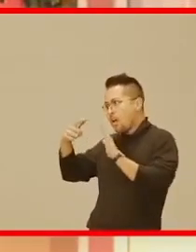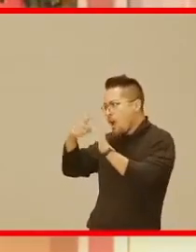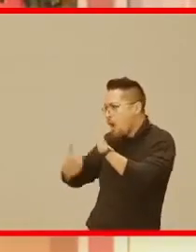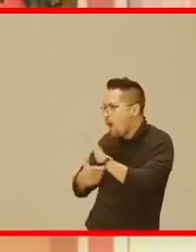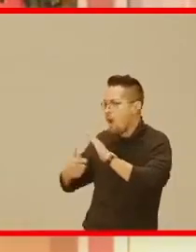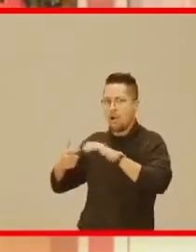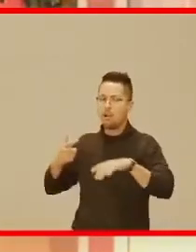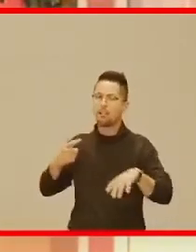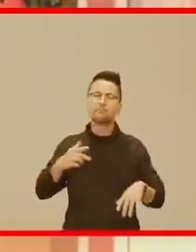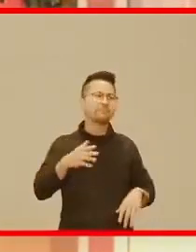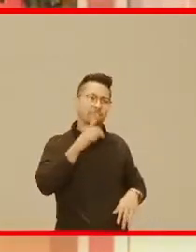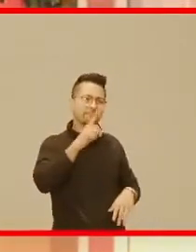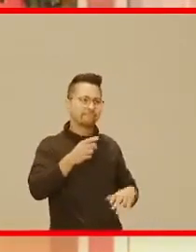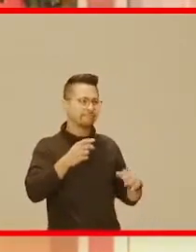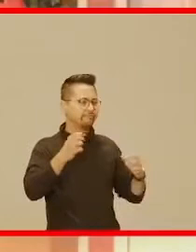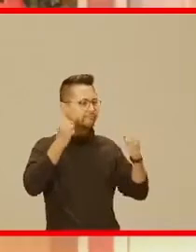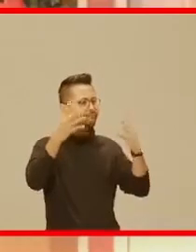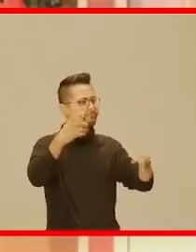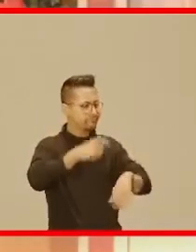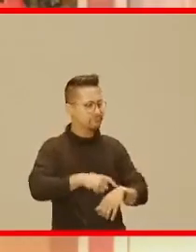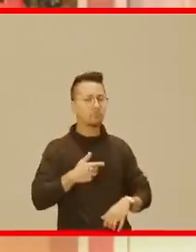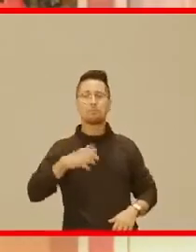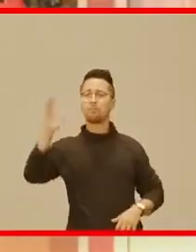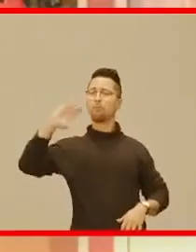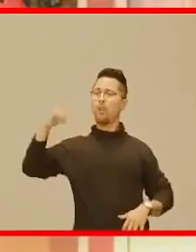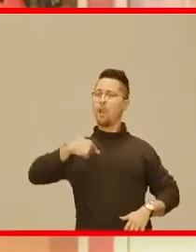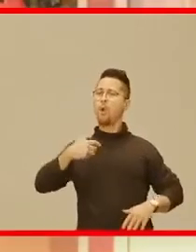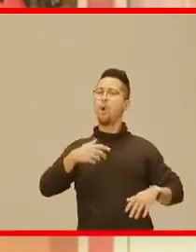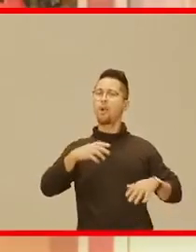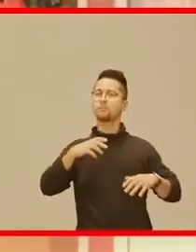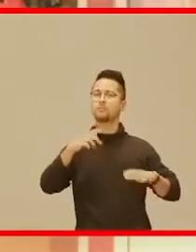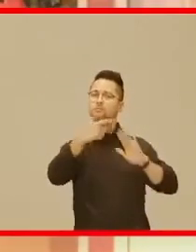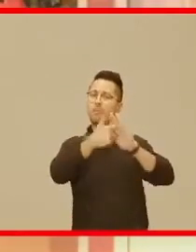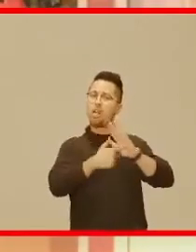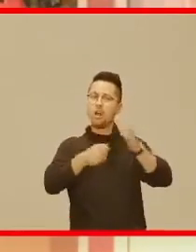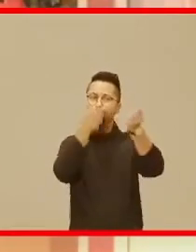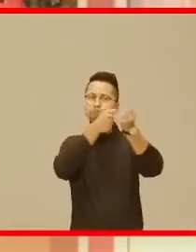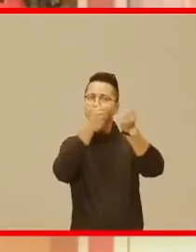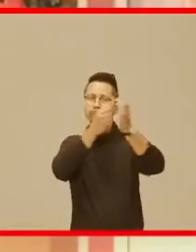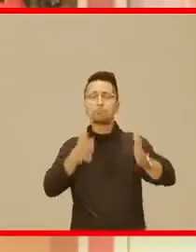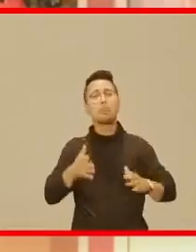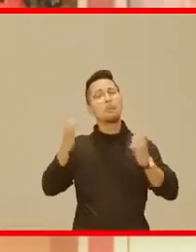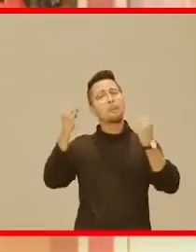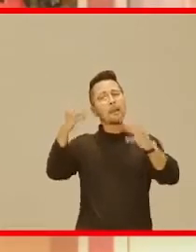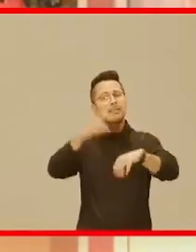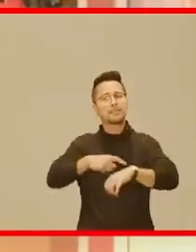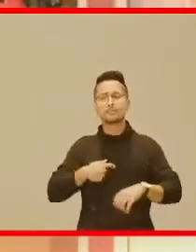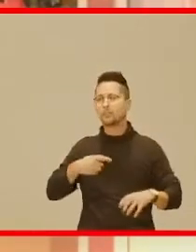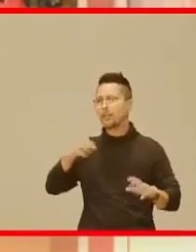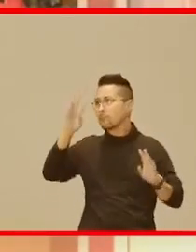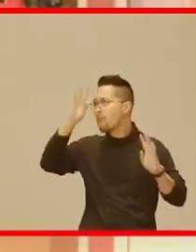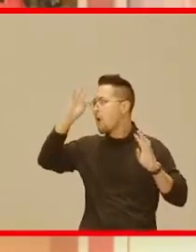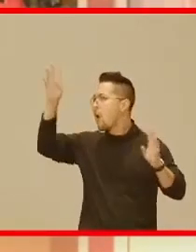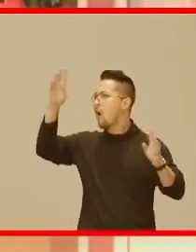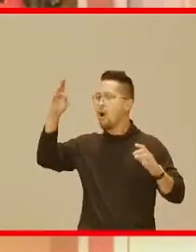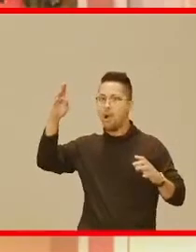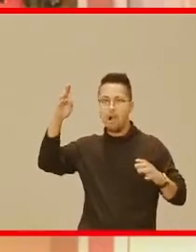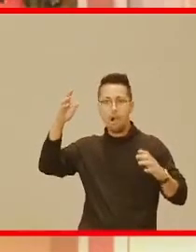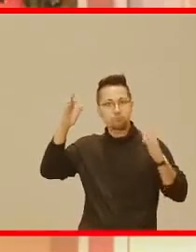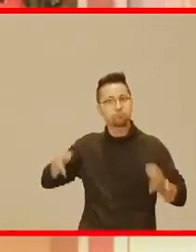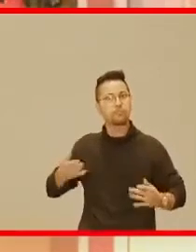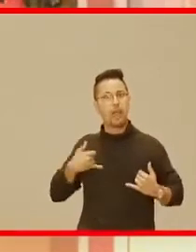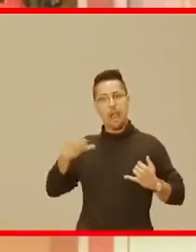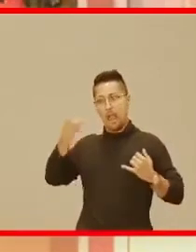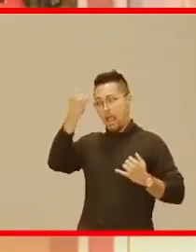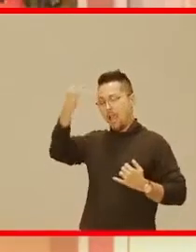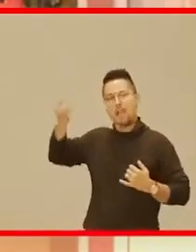times when I was a lobbyist, a lot of times people will come with an idea and you find out that you can solve it, sometimes through doing